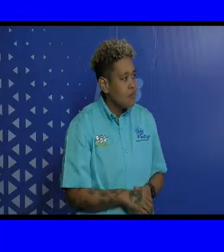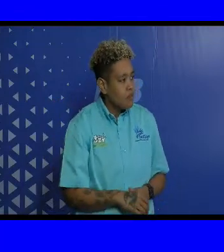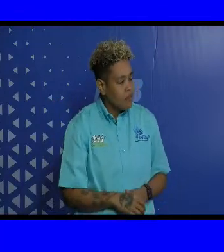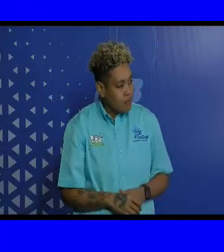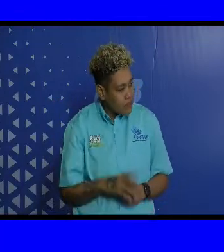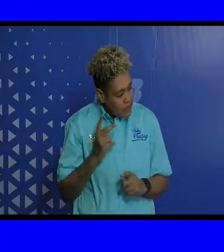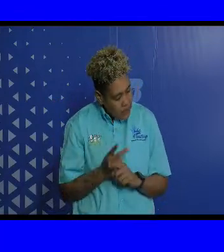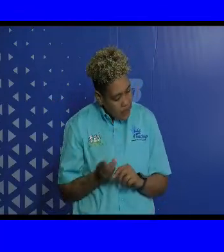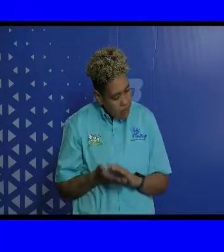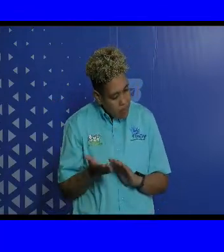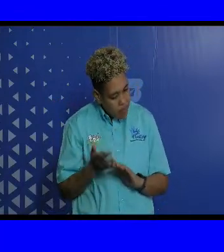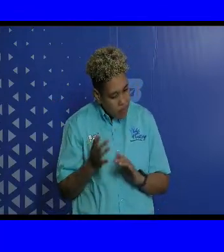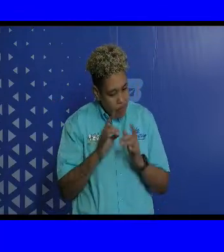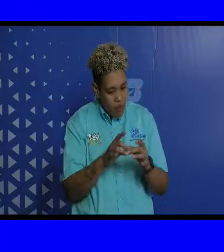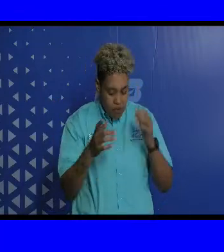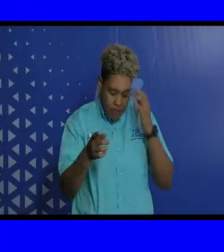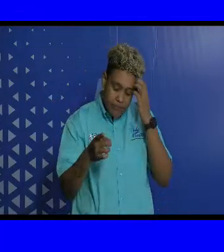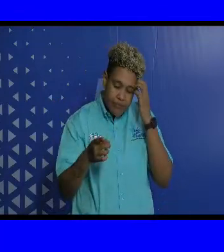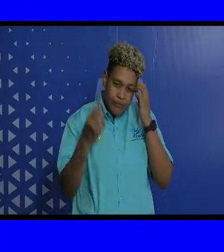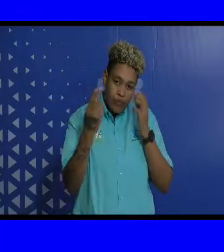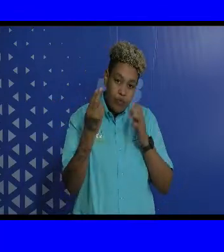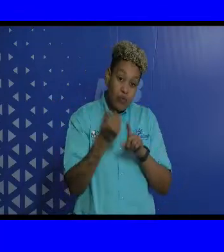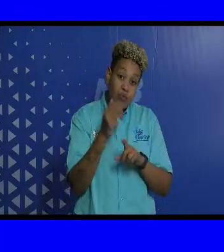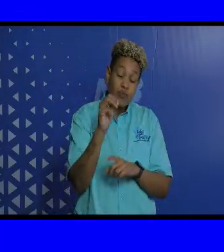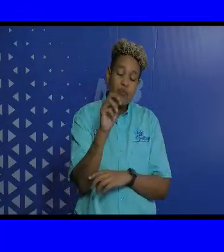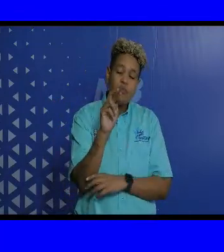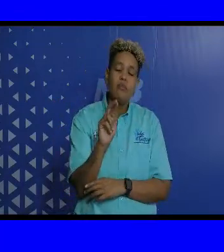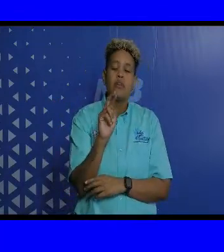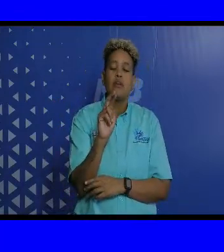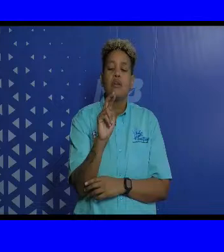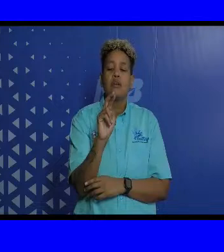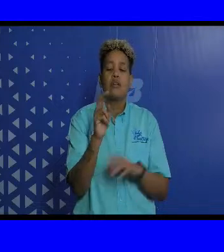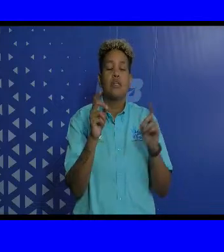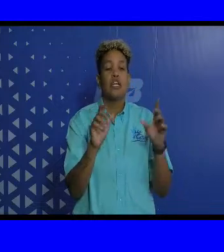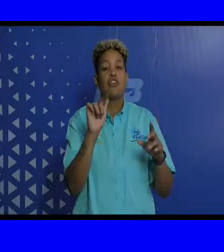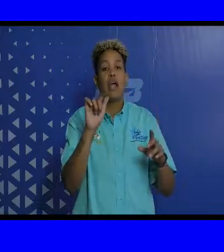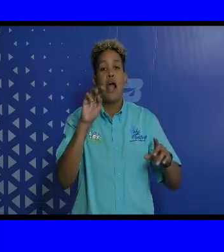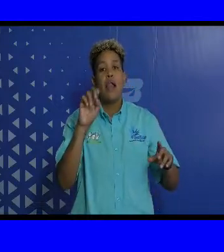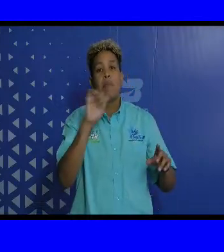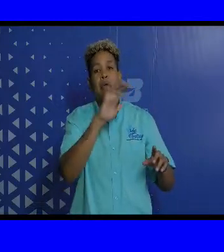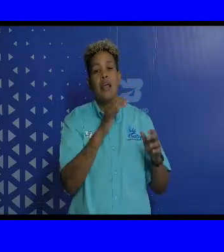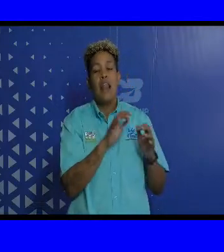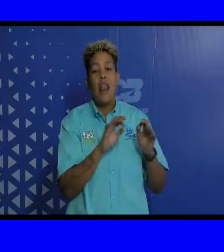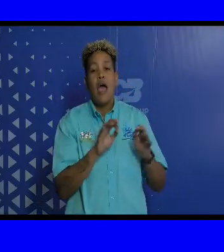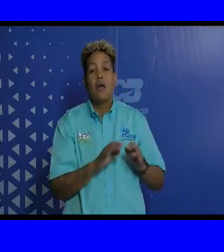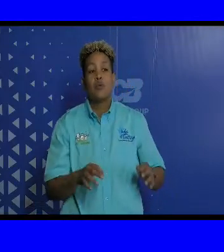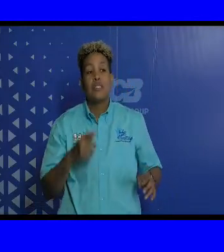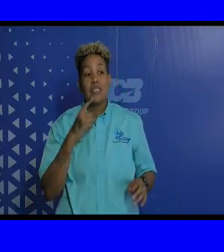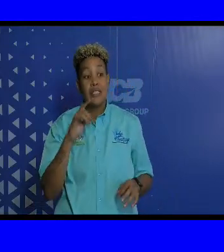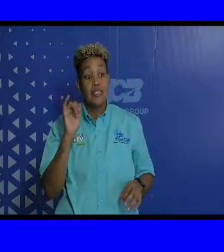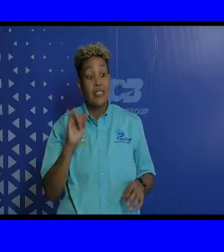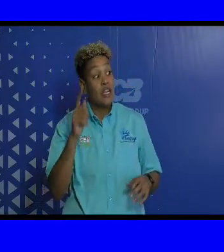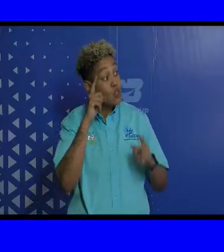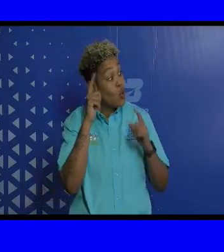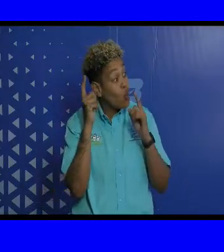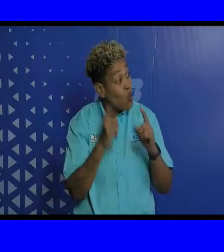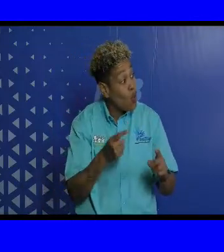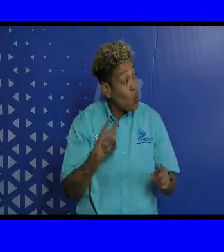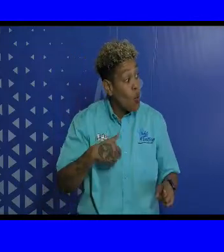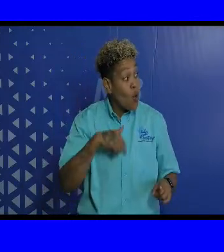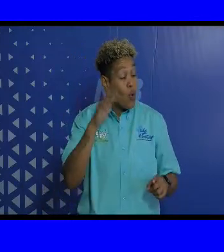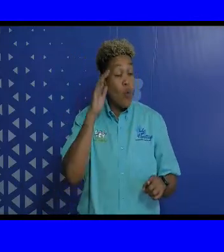So, in terms, using Mr. Director Almeida's language, that's the goal, and